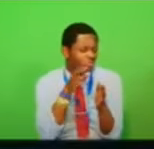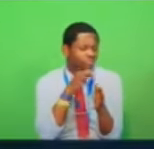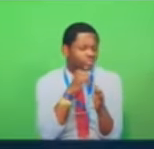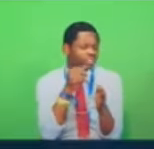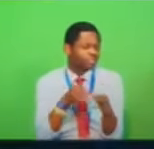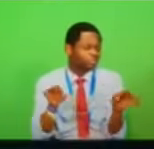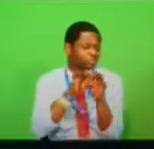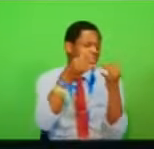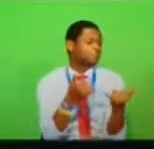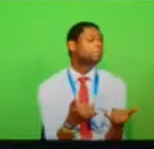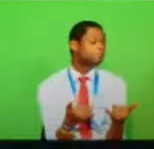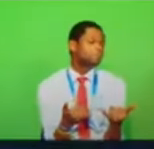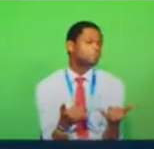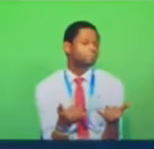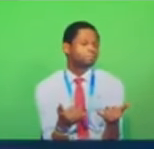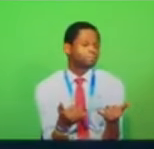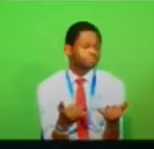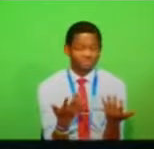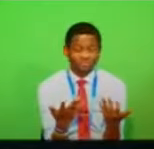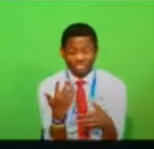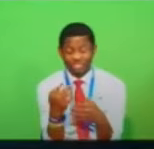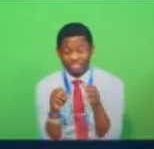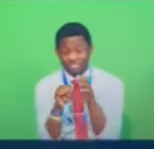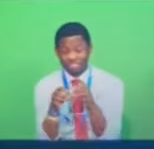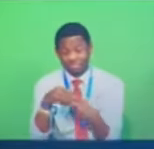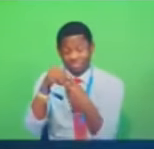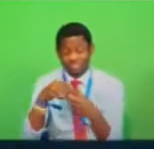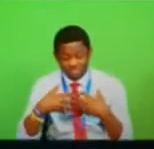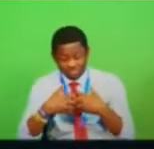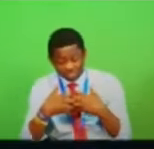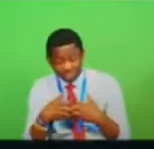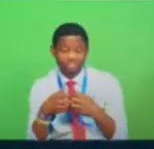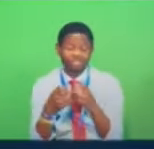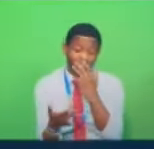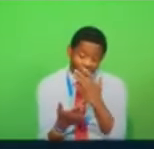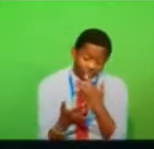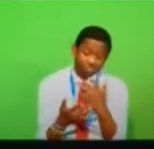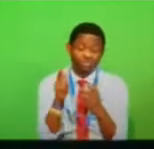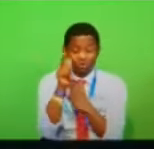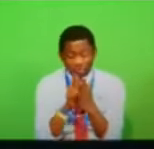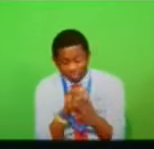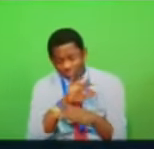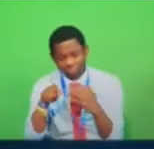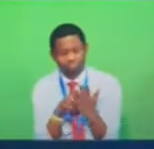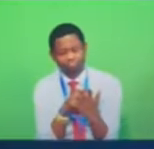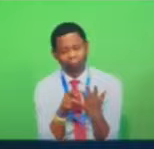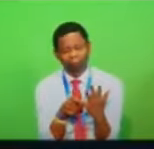fields of engineering, medicine, law, technology, and things like that. And so, I want to humbly